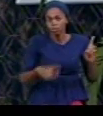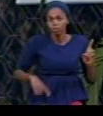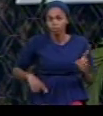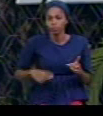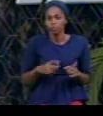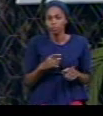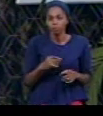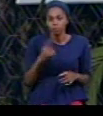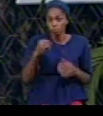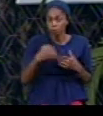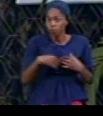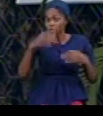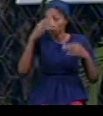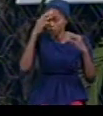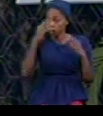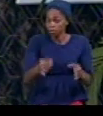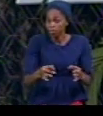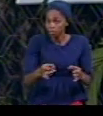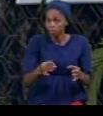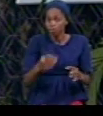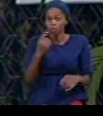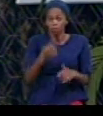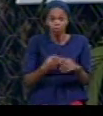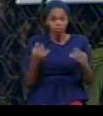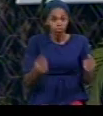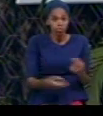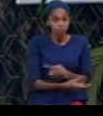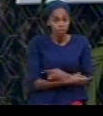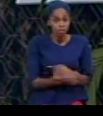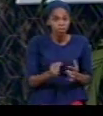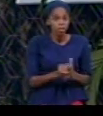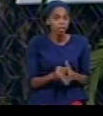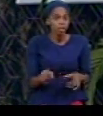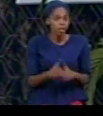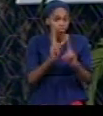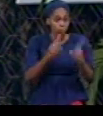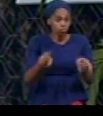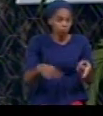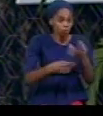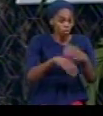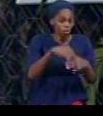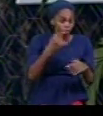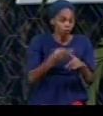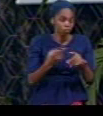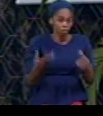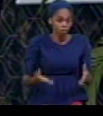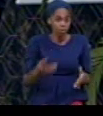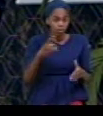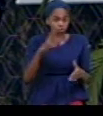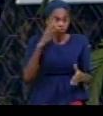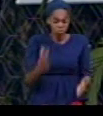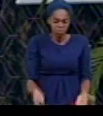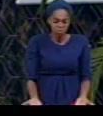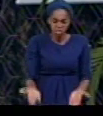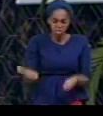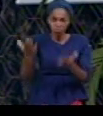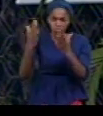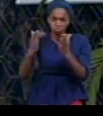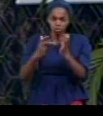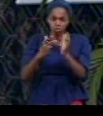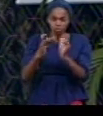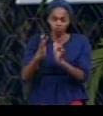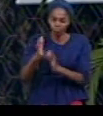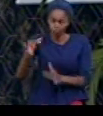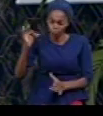moment that as you live here, you will lift up Christ. And once you lift up Christ, Christ will